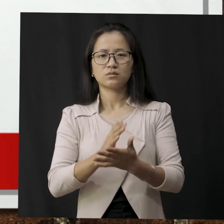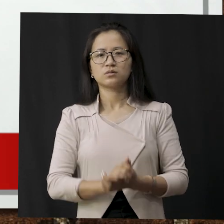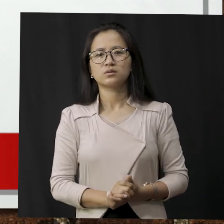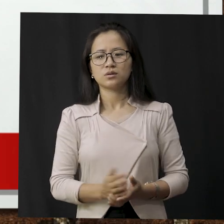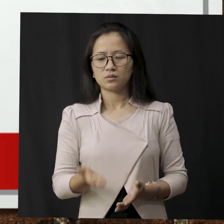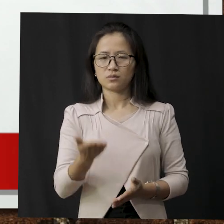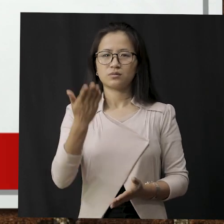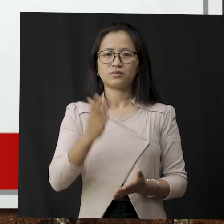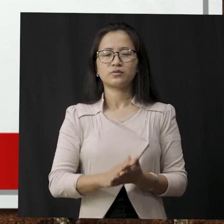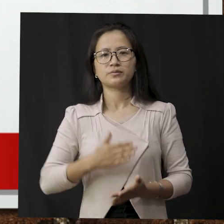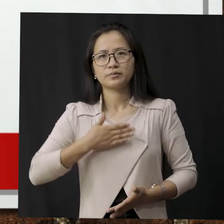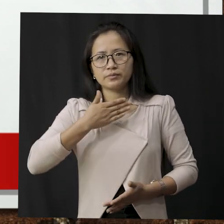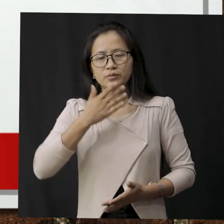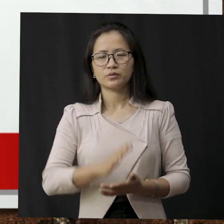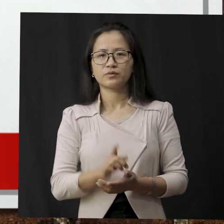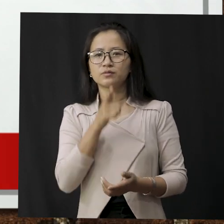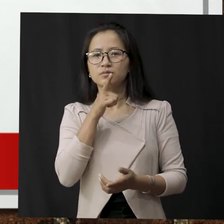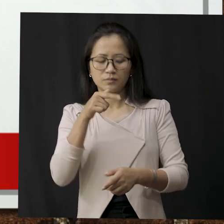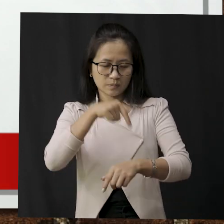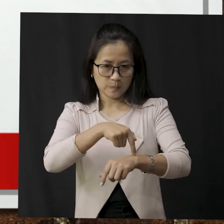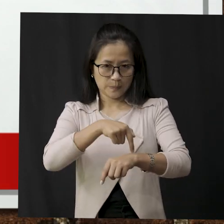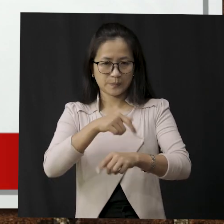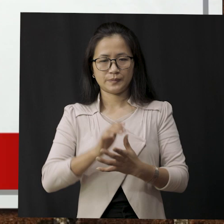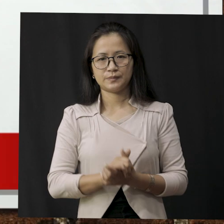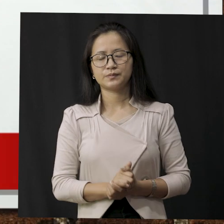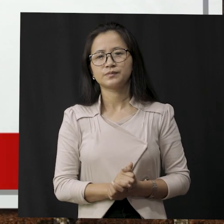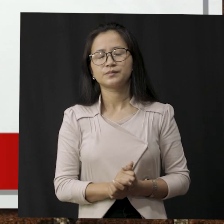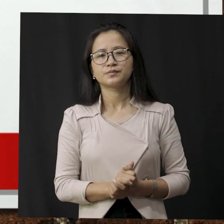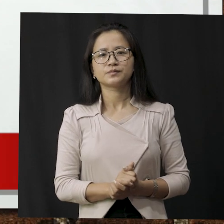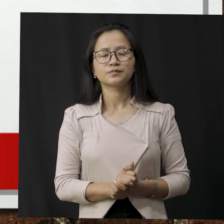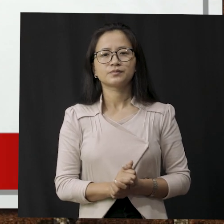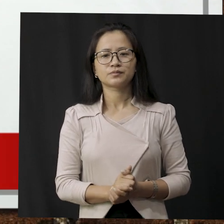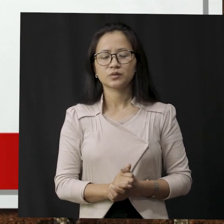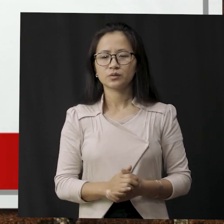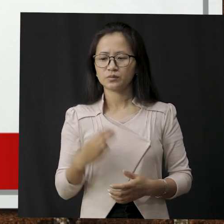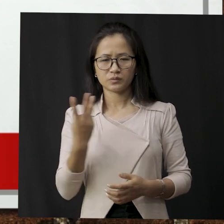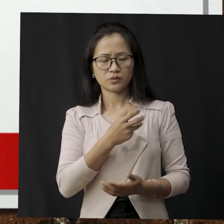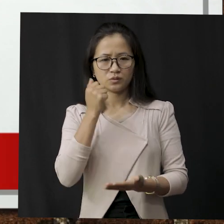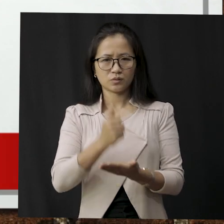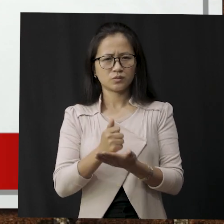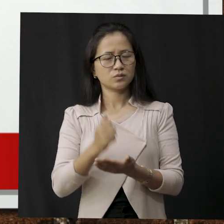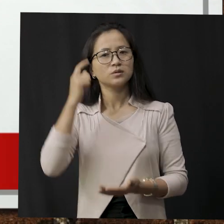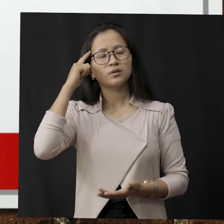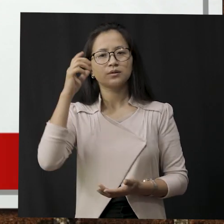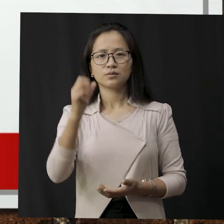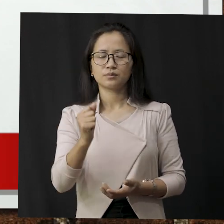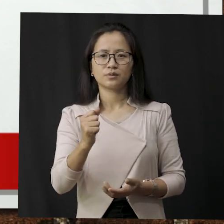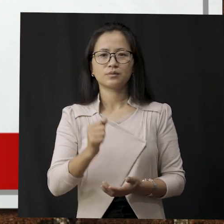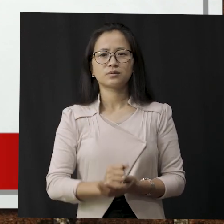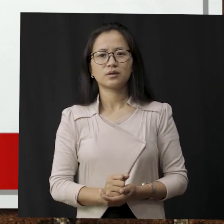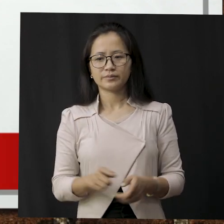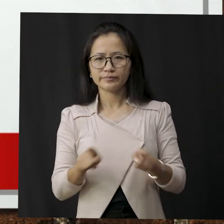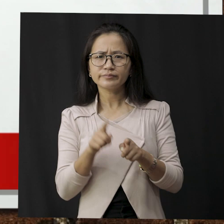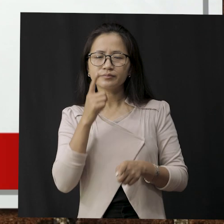the growth, the breed of mosquito. Okay? So students, we should always remember, like